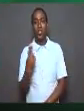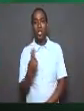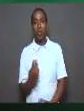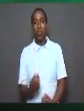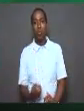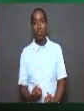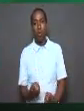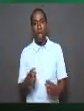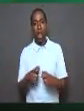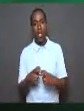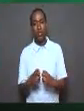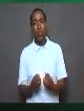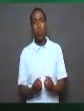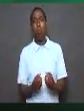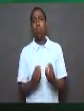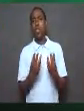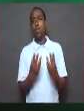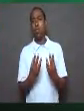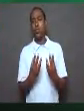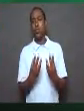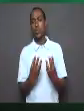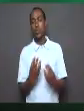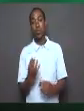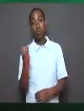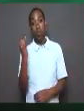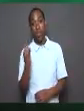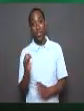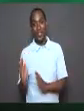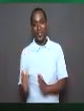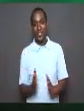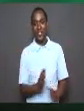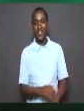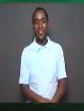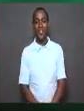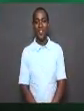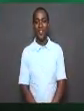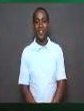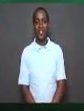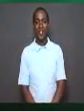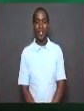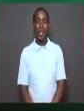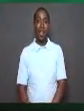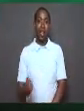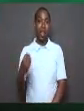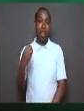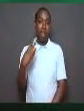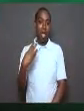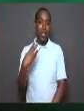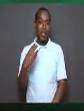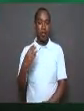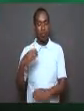microscope uses electron beams to form an image, while